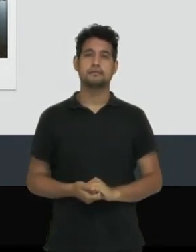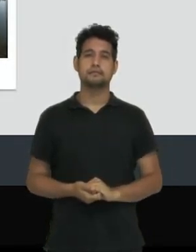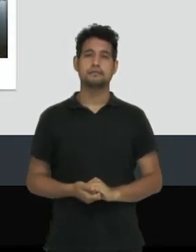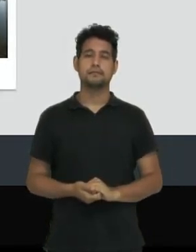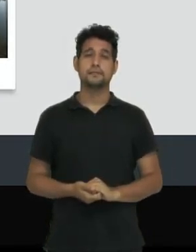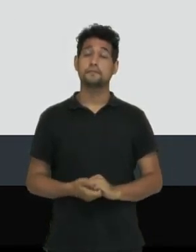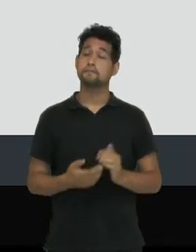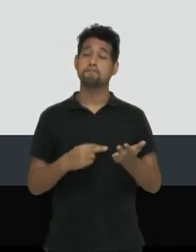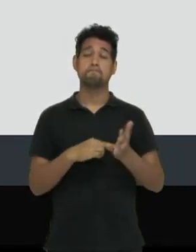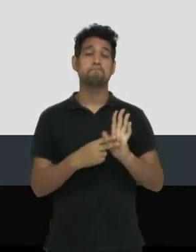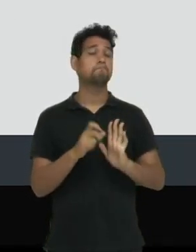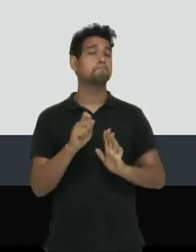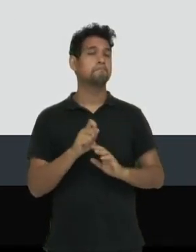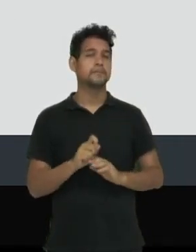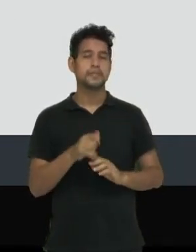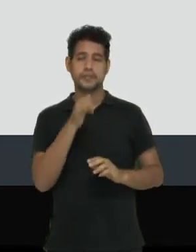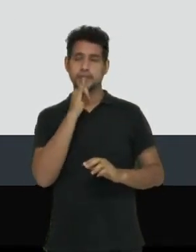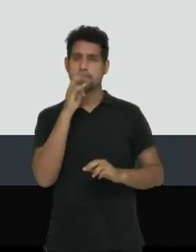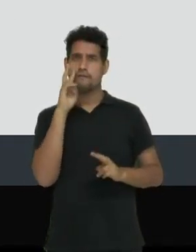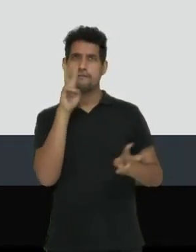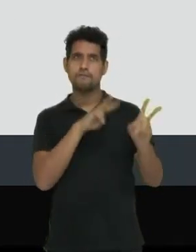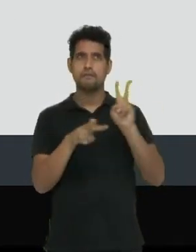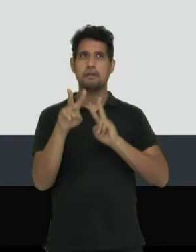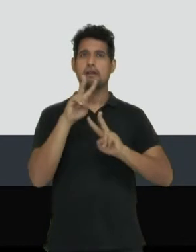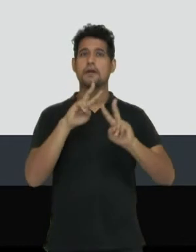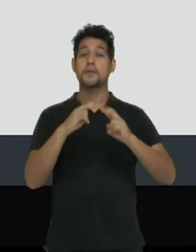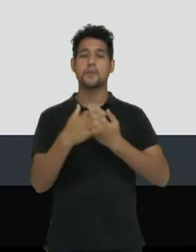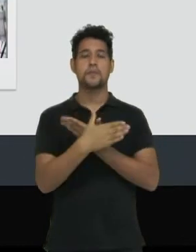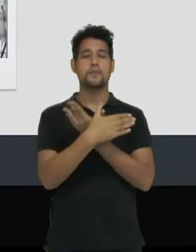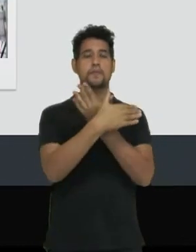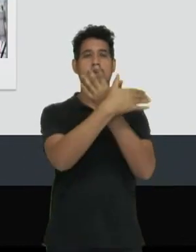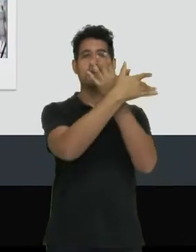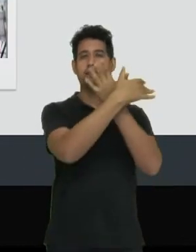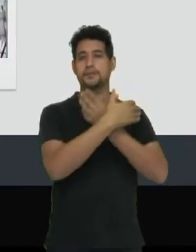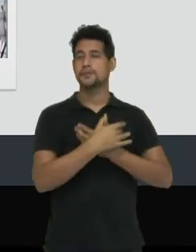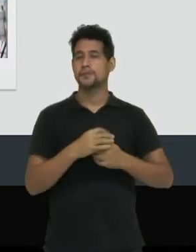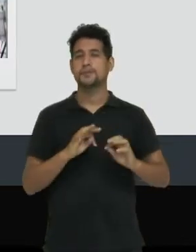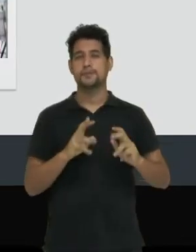Bird watching. Visualizar os pássaros.